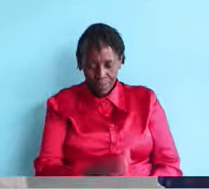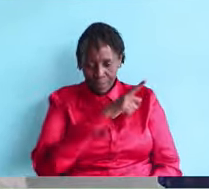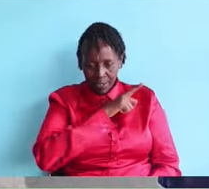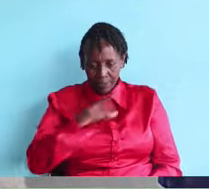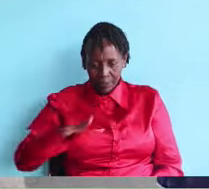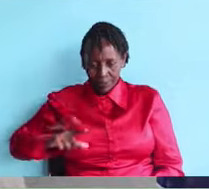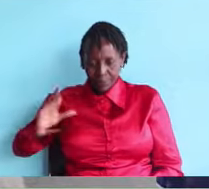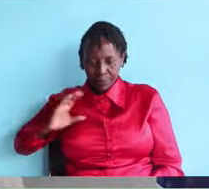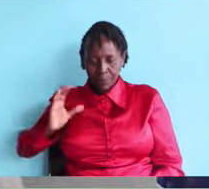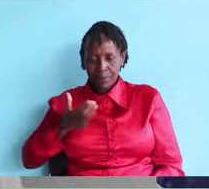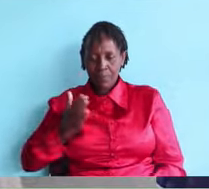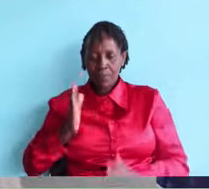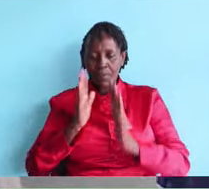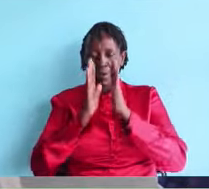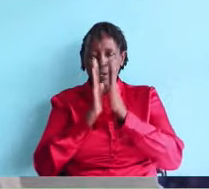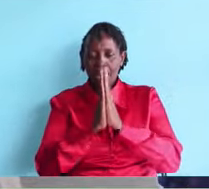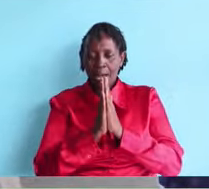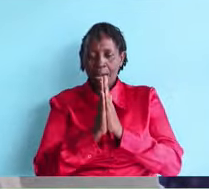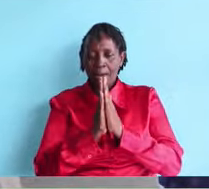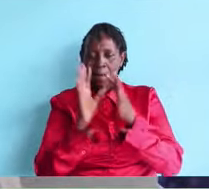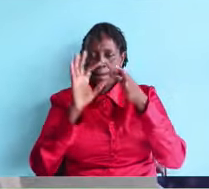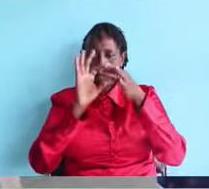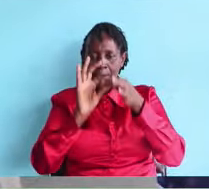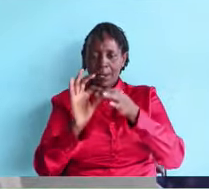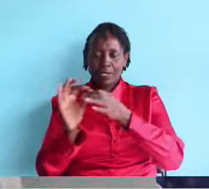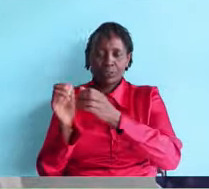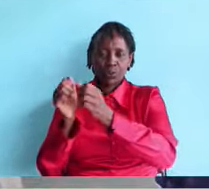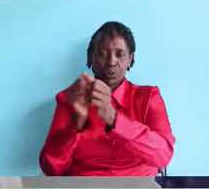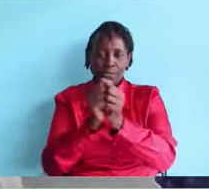This is our prayer. You will bind us together.